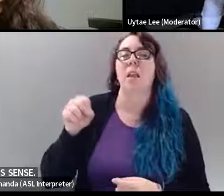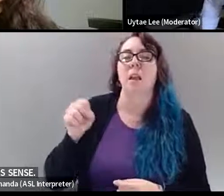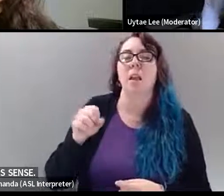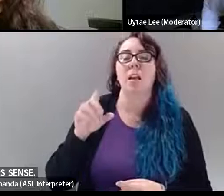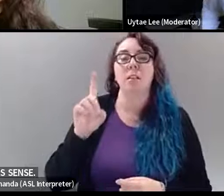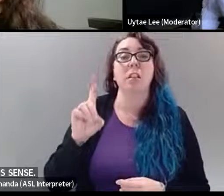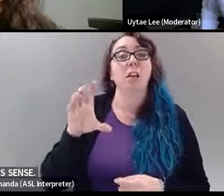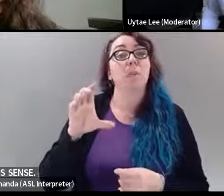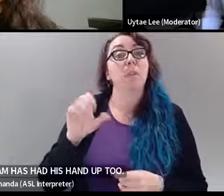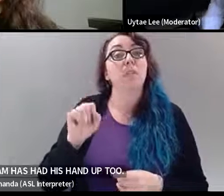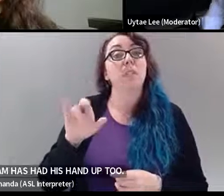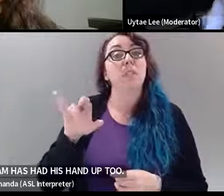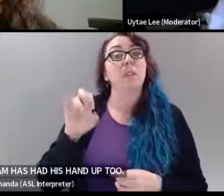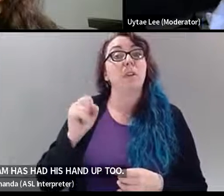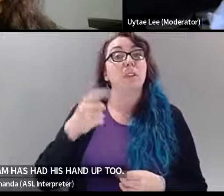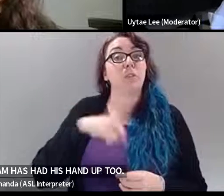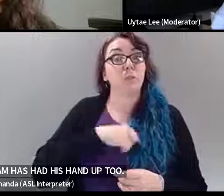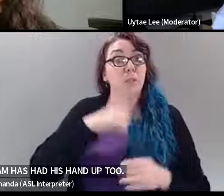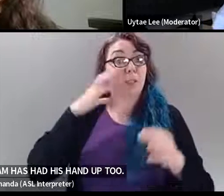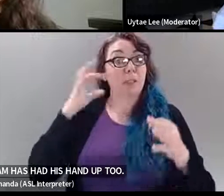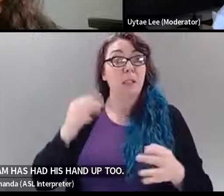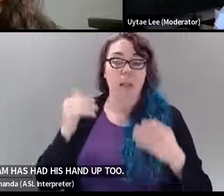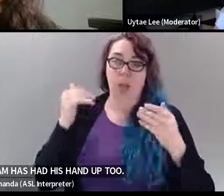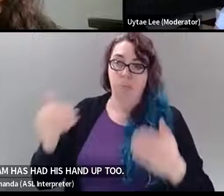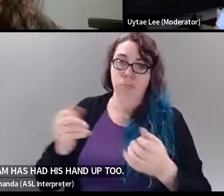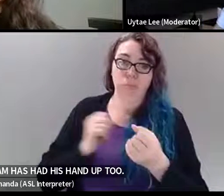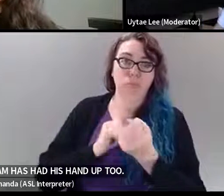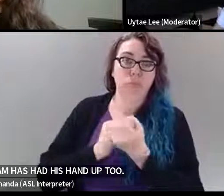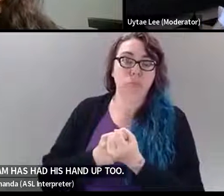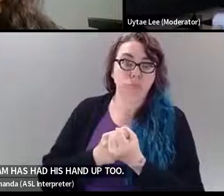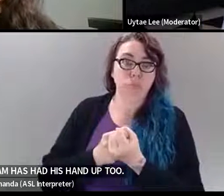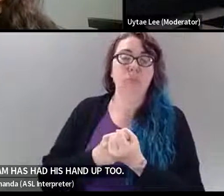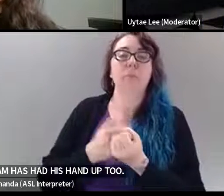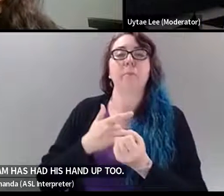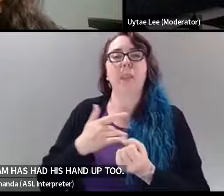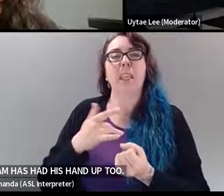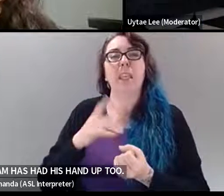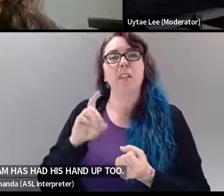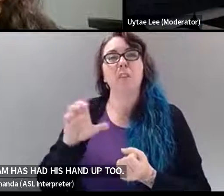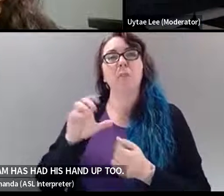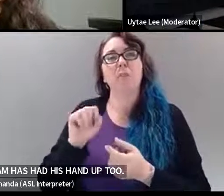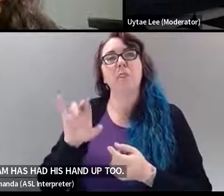that we support kind of come in around